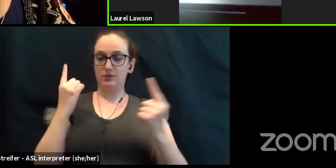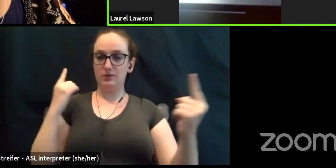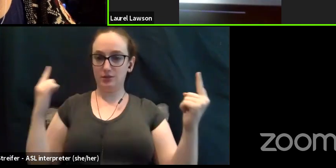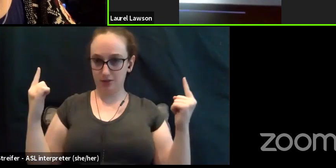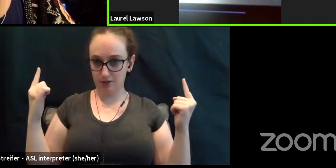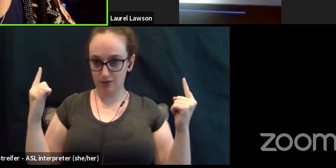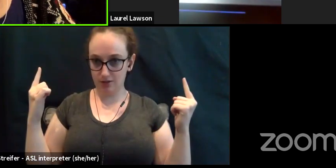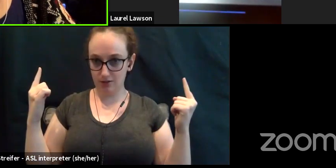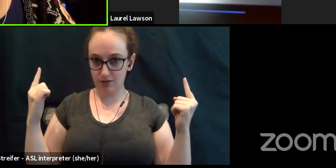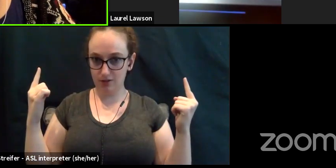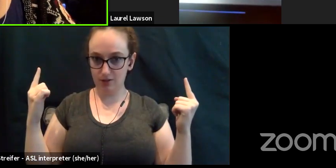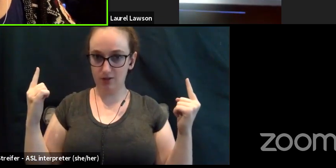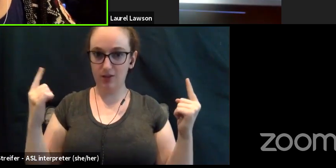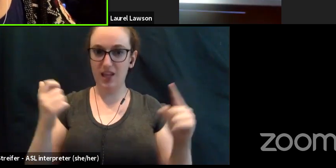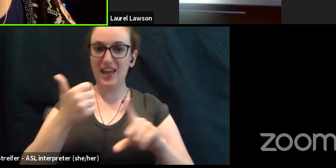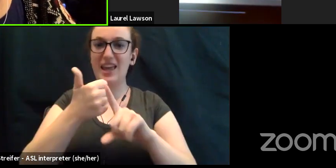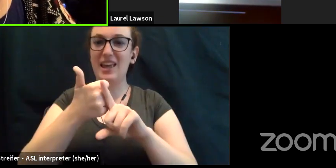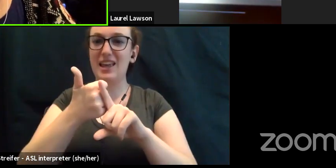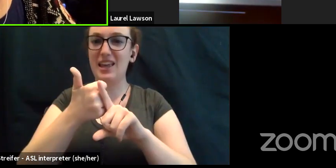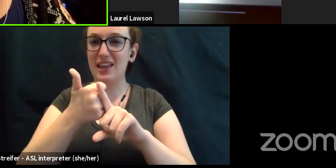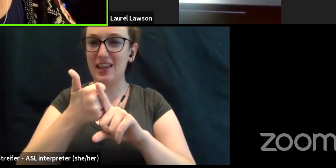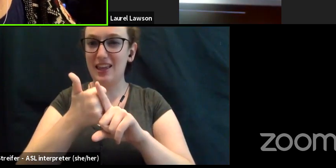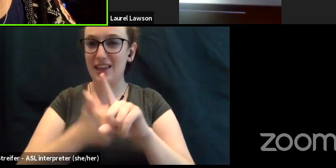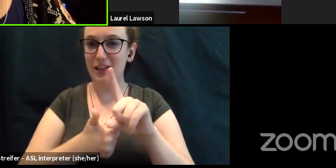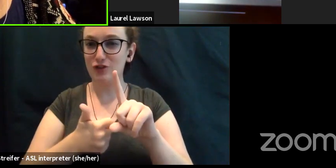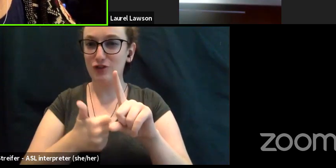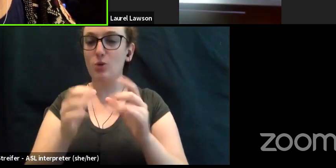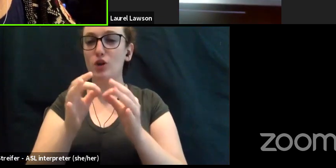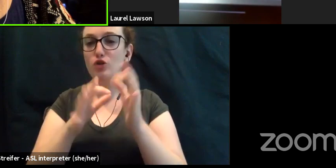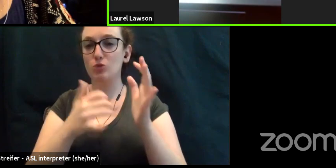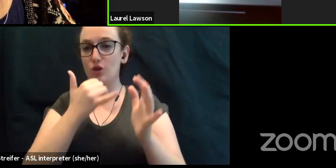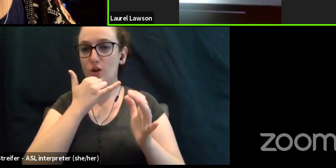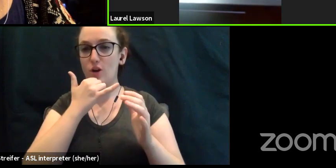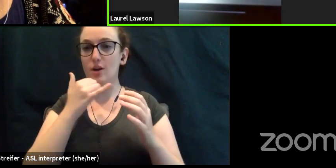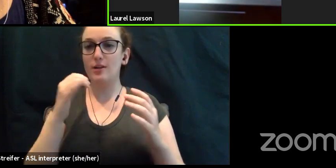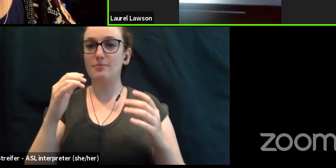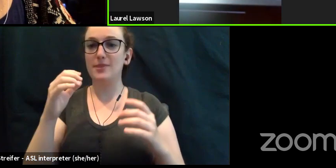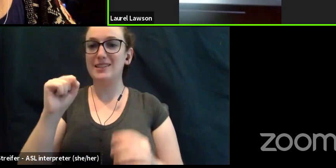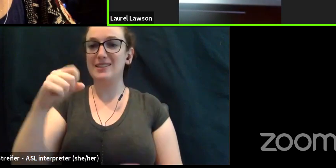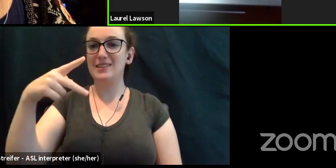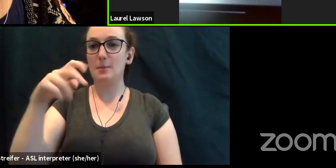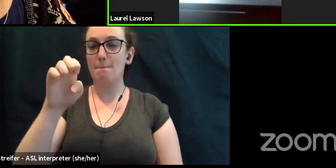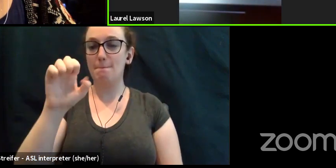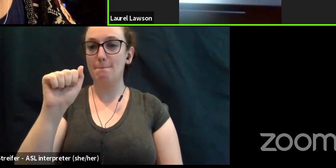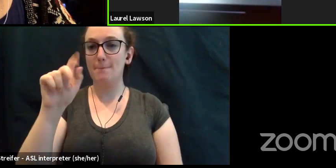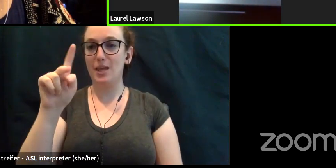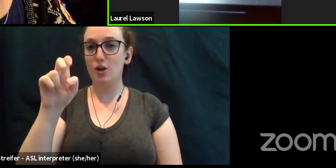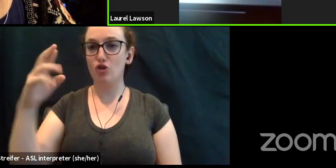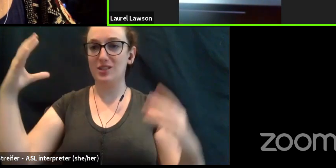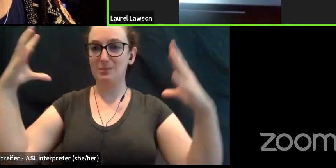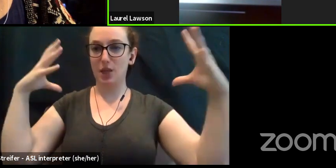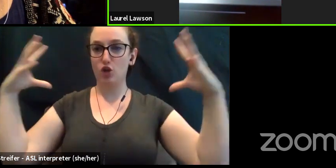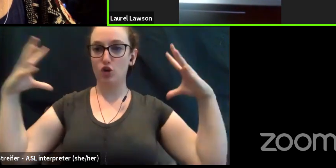ceiling. Right. Every speaker is playing something different, but it's all part of the same show.